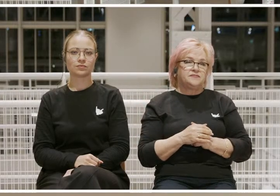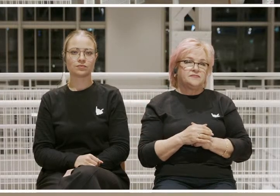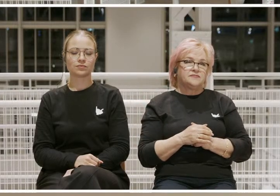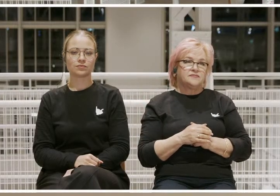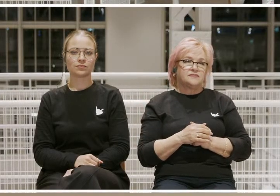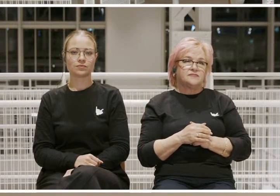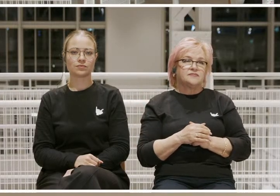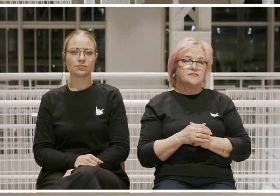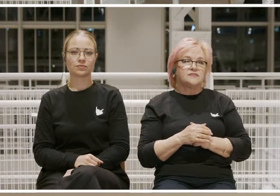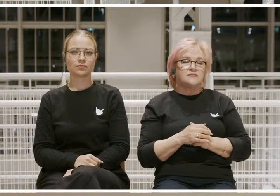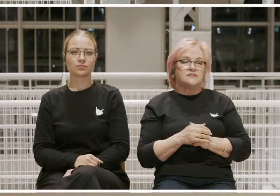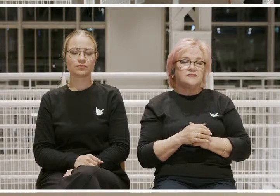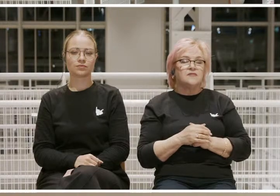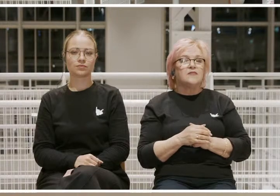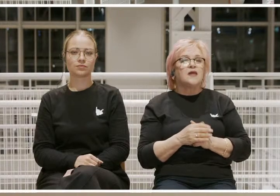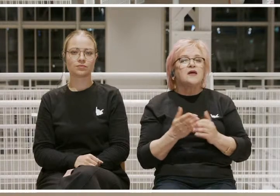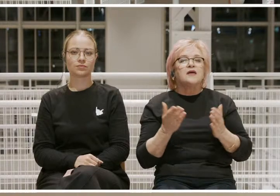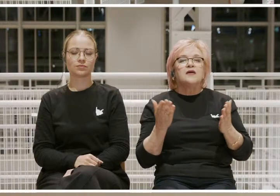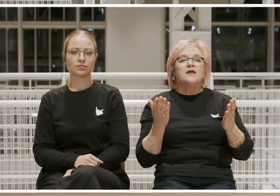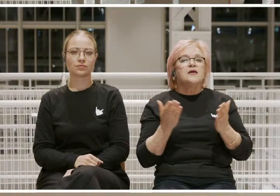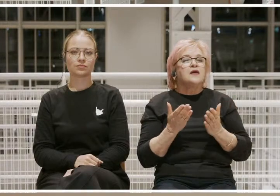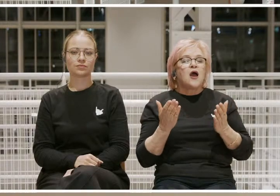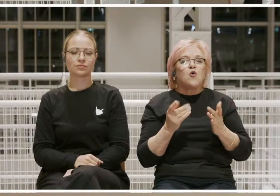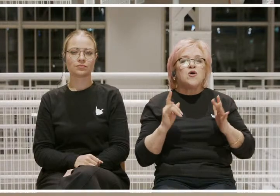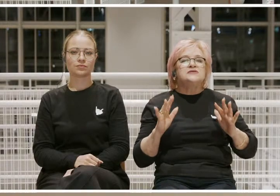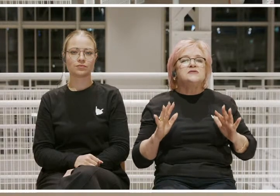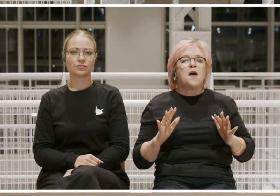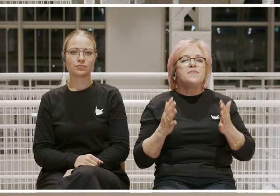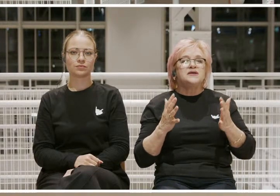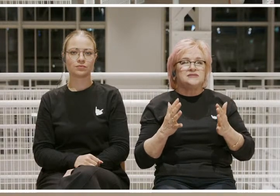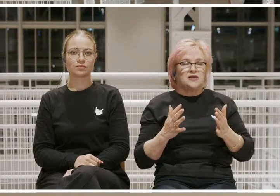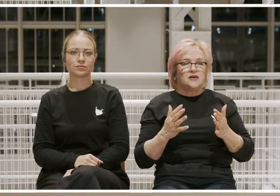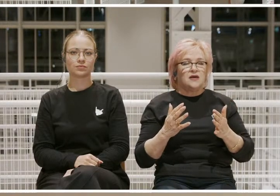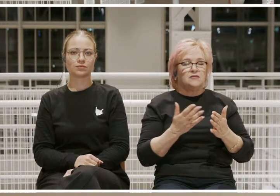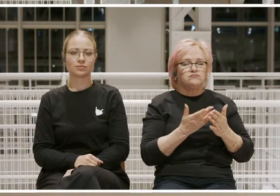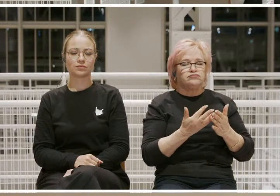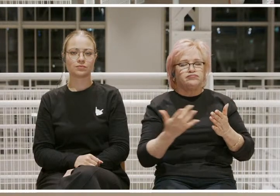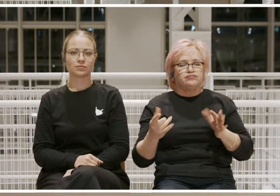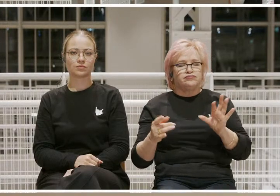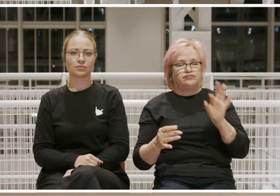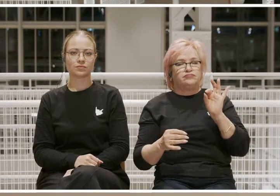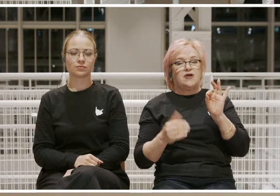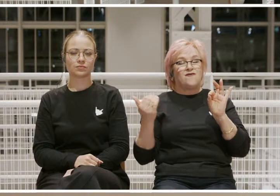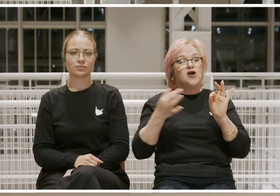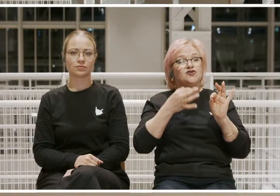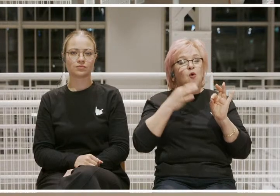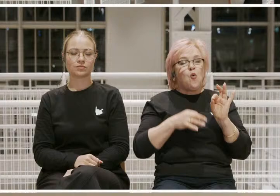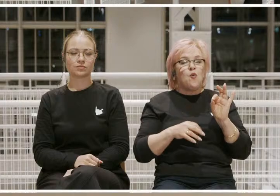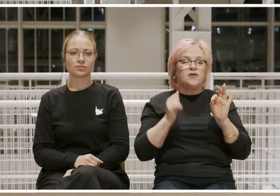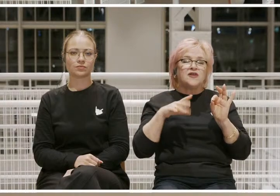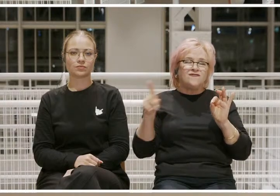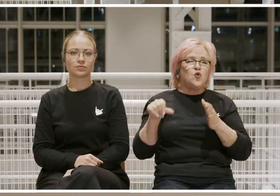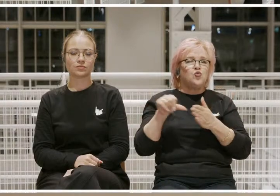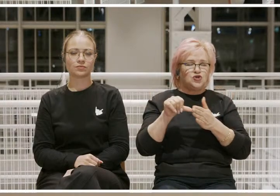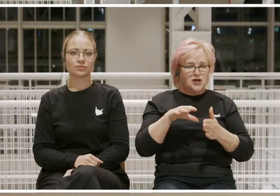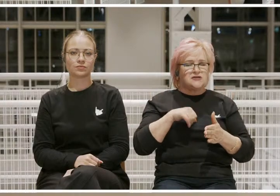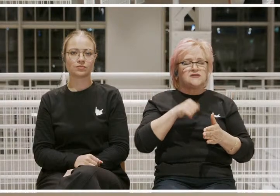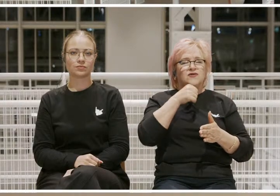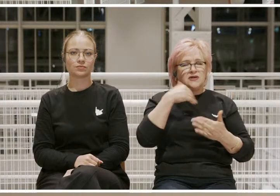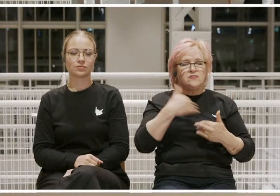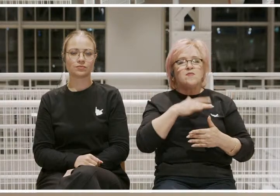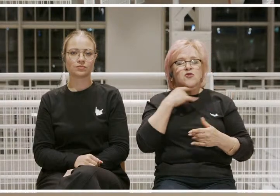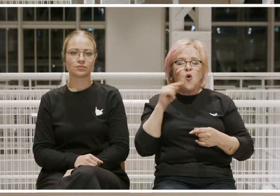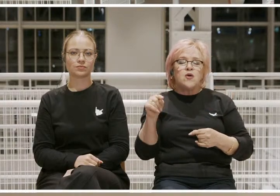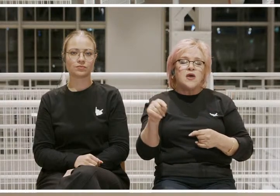which of the events from your experience, you probably have visited some of them, maybe not most of them or not all of them because it's too